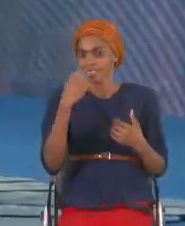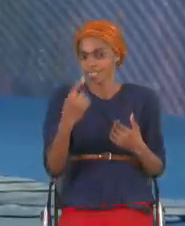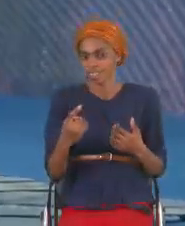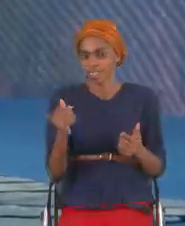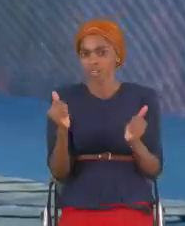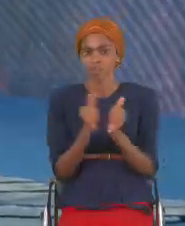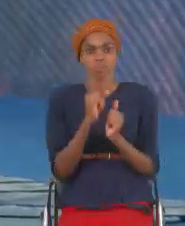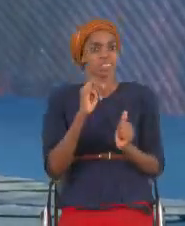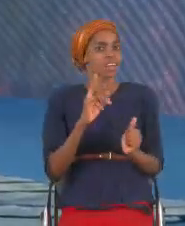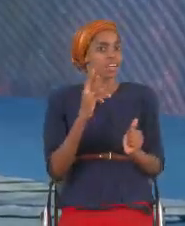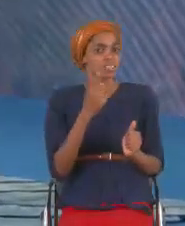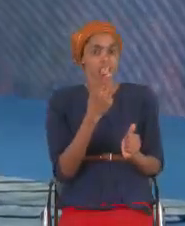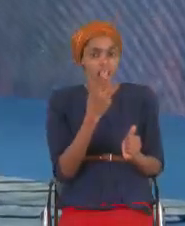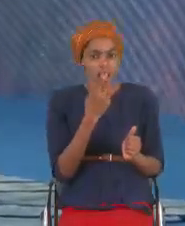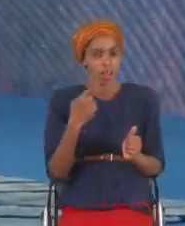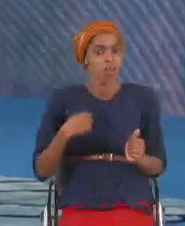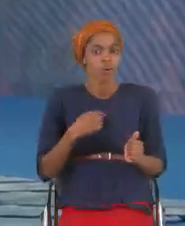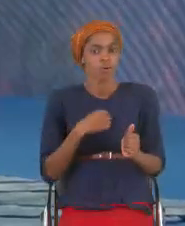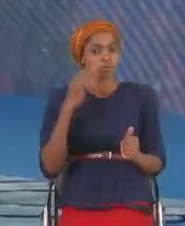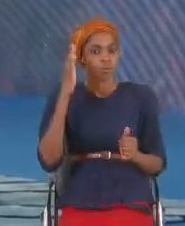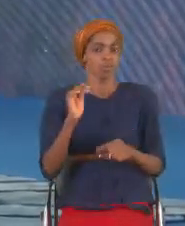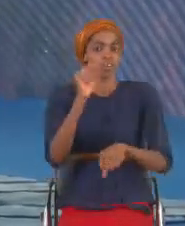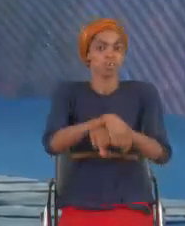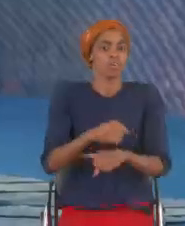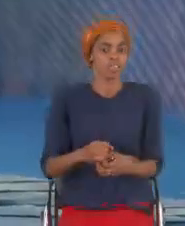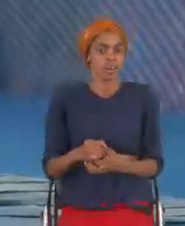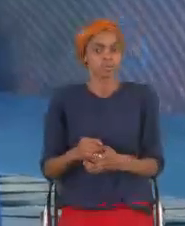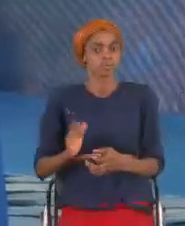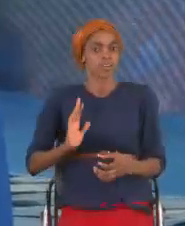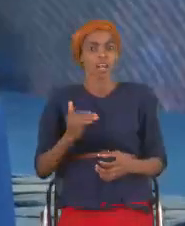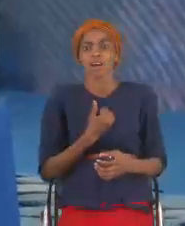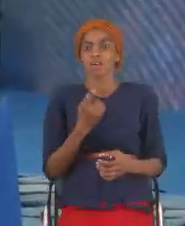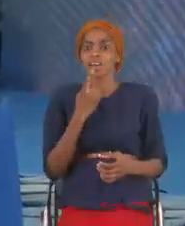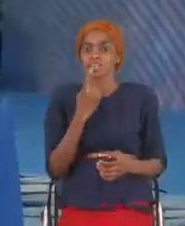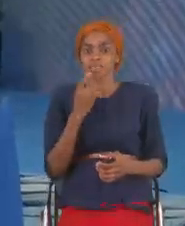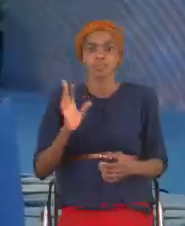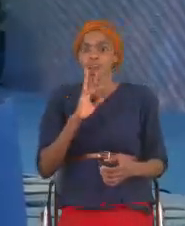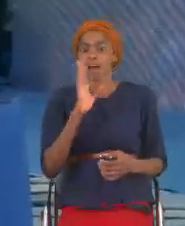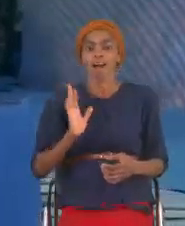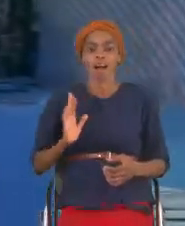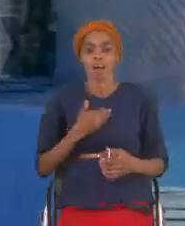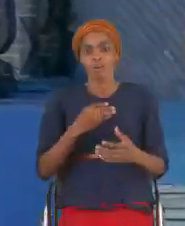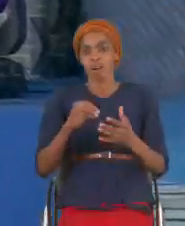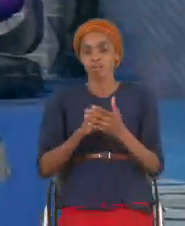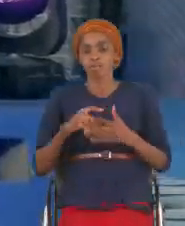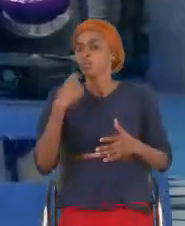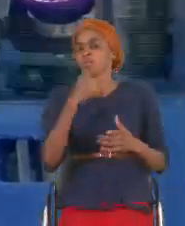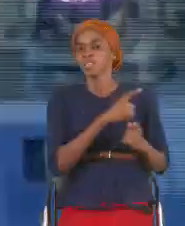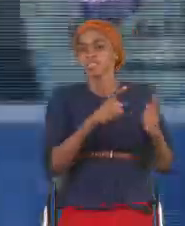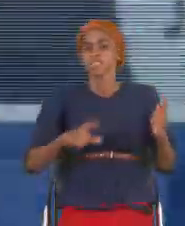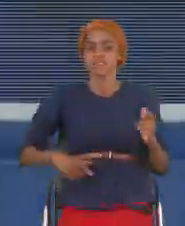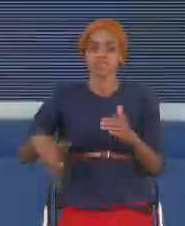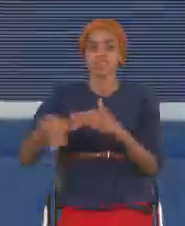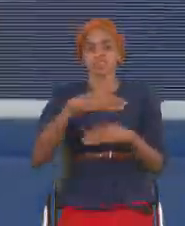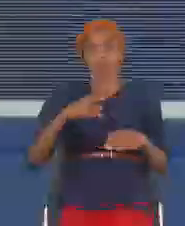our tongue, we will prevail, our lives are our own, who is Lord over